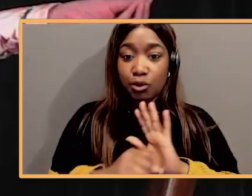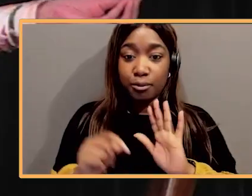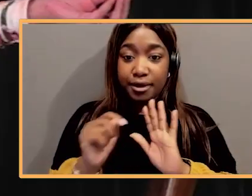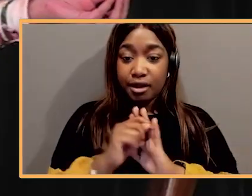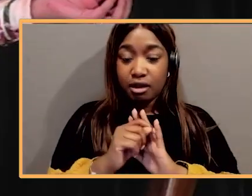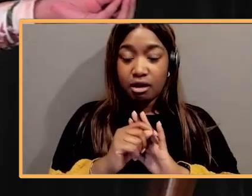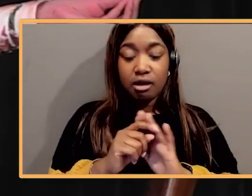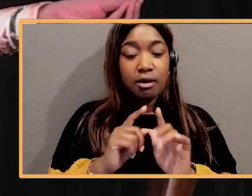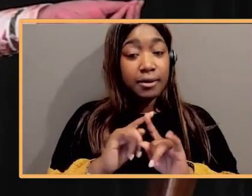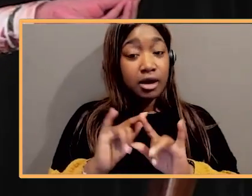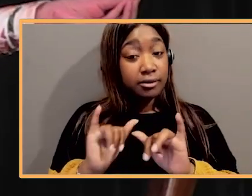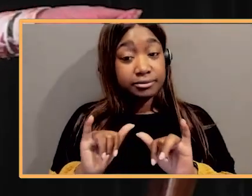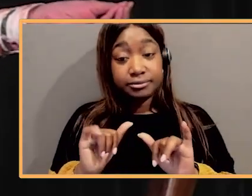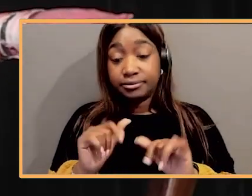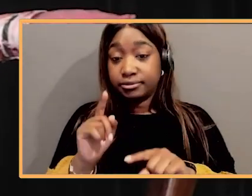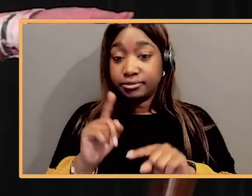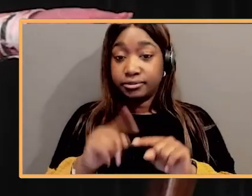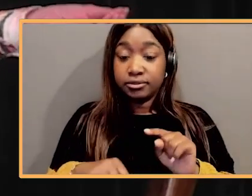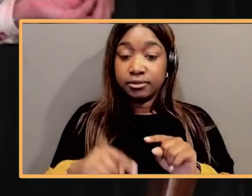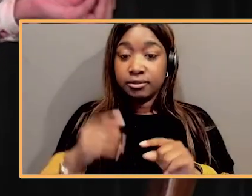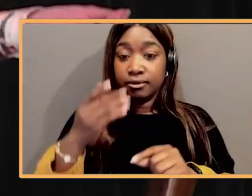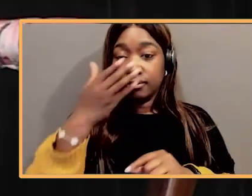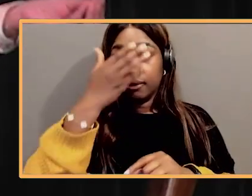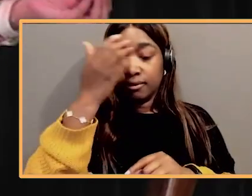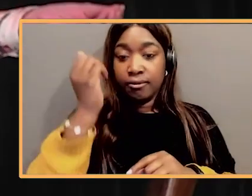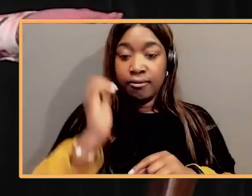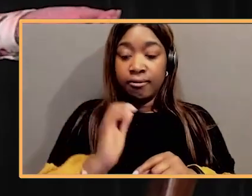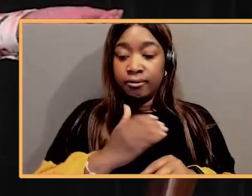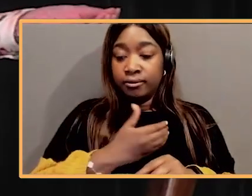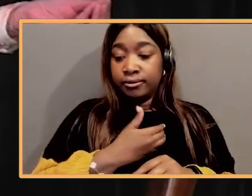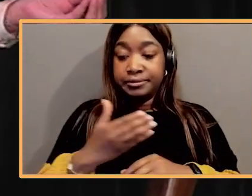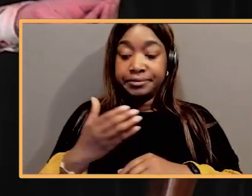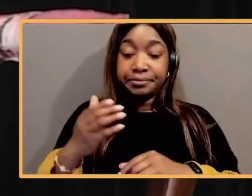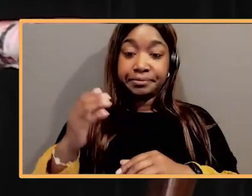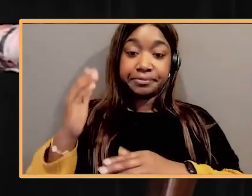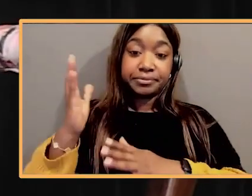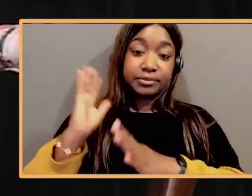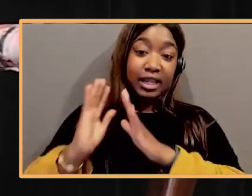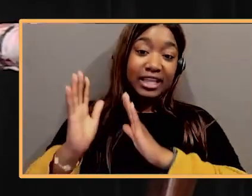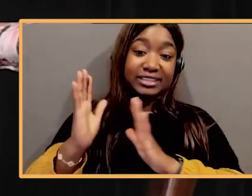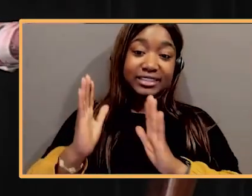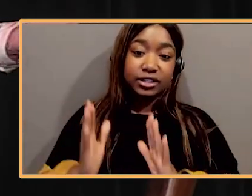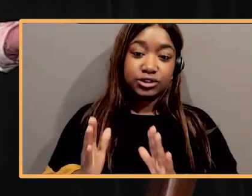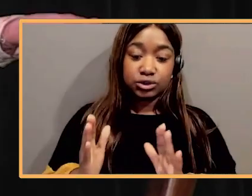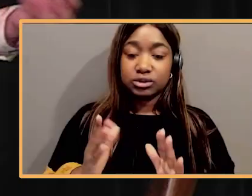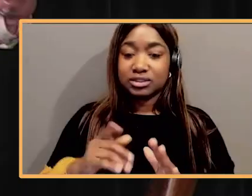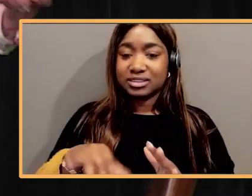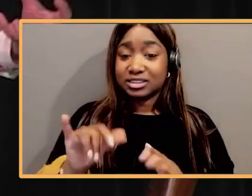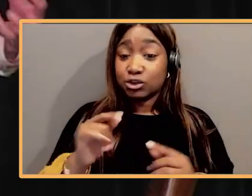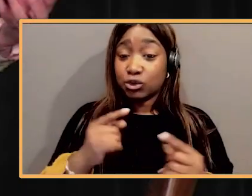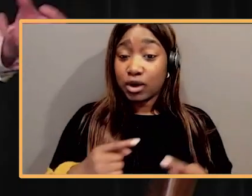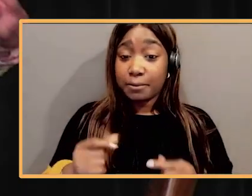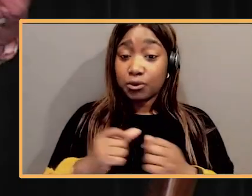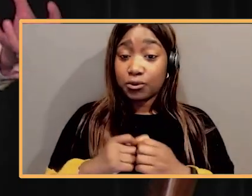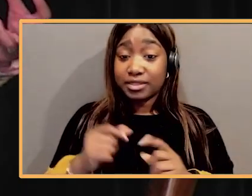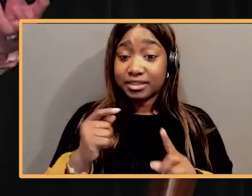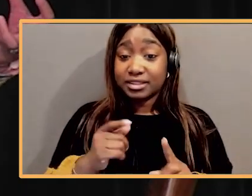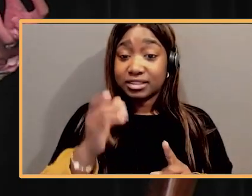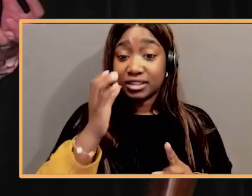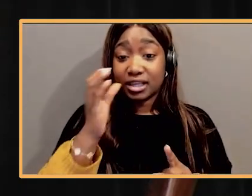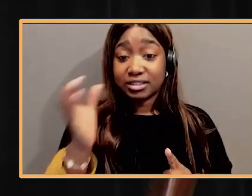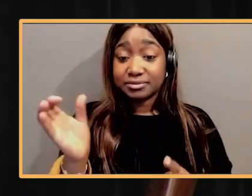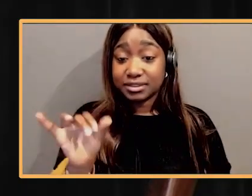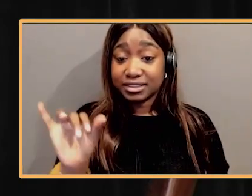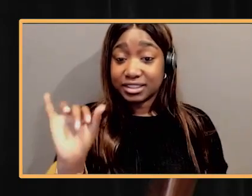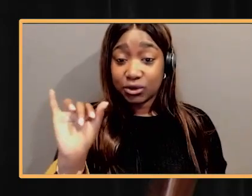let's not forget that like our ancestors, or many of our ancestors, grappled with this. And there's a lot that we can learn